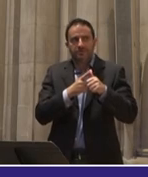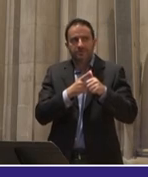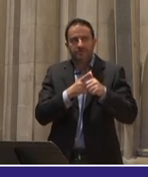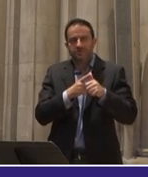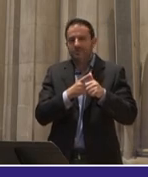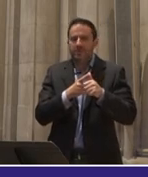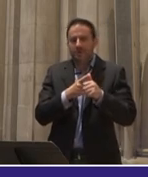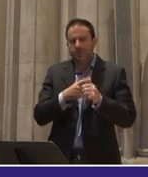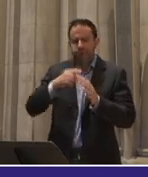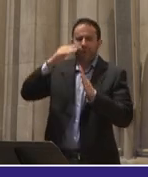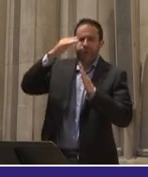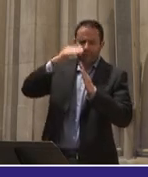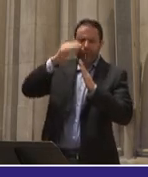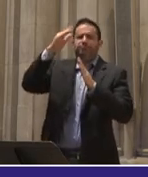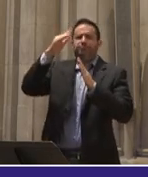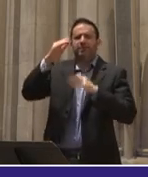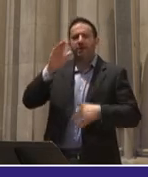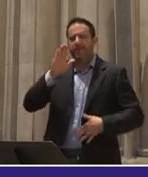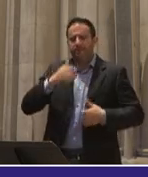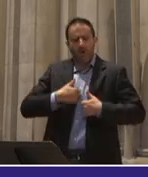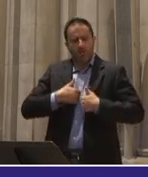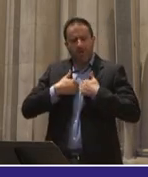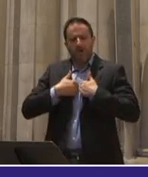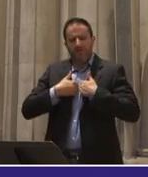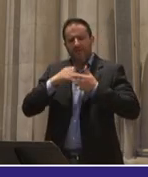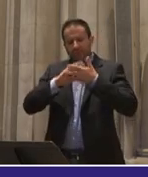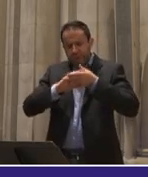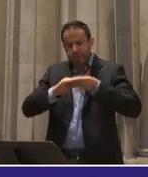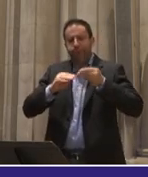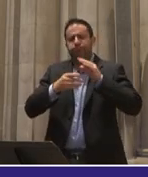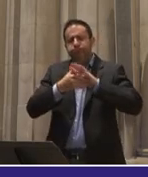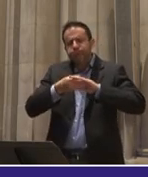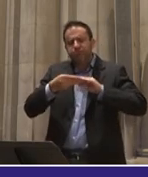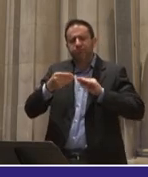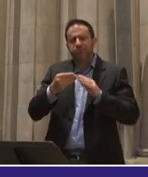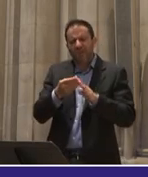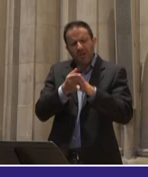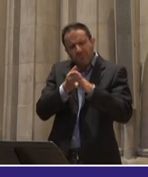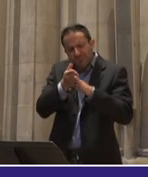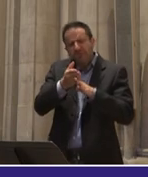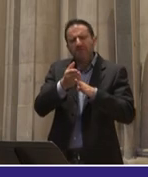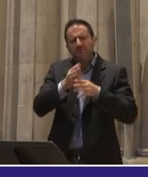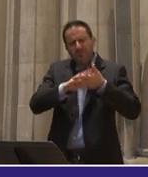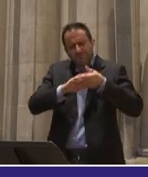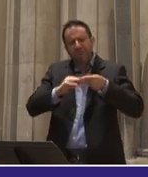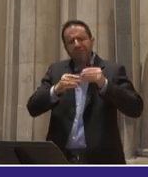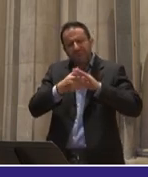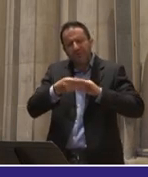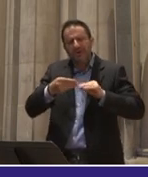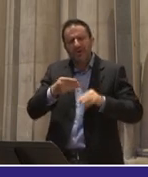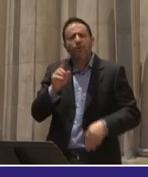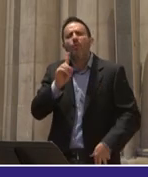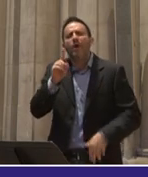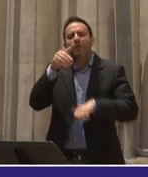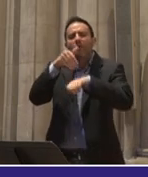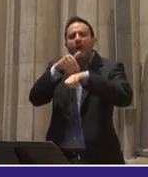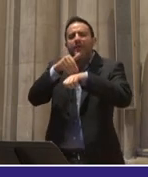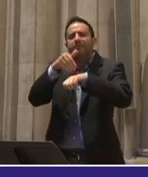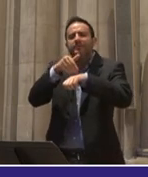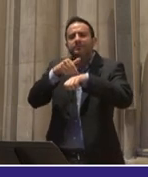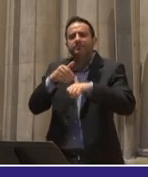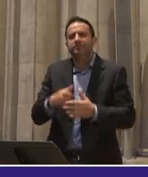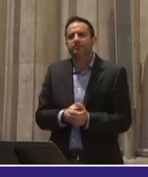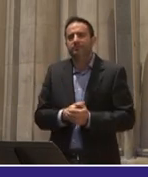your life, of your life story, and where you see yourself now on that arc.